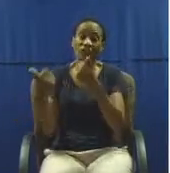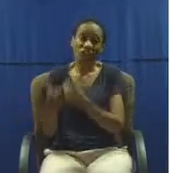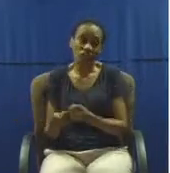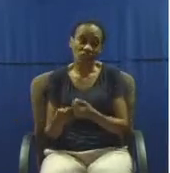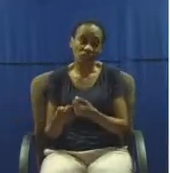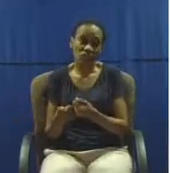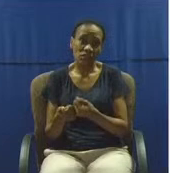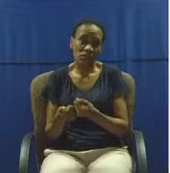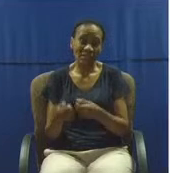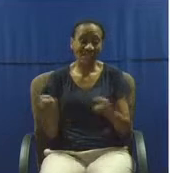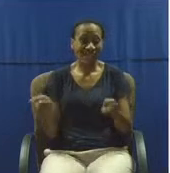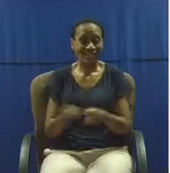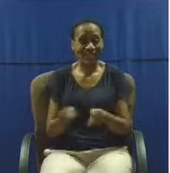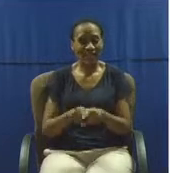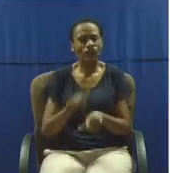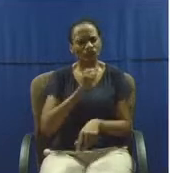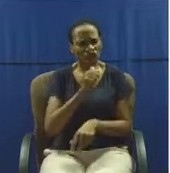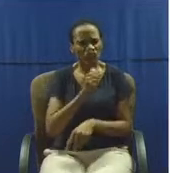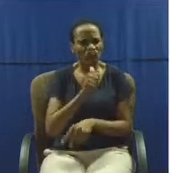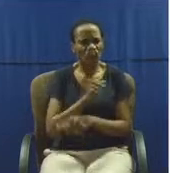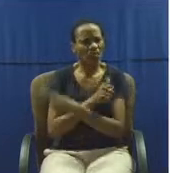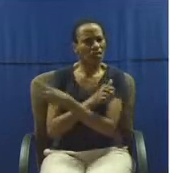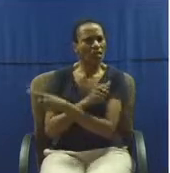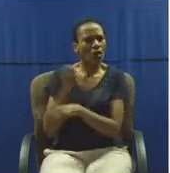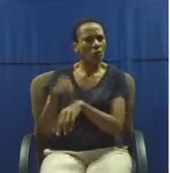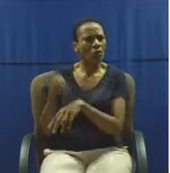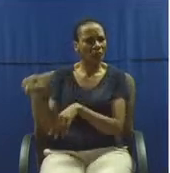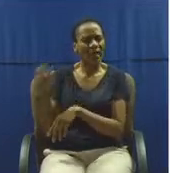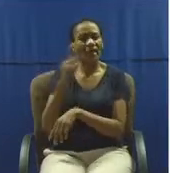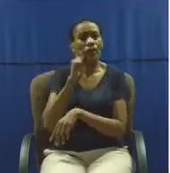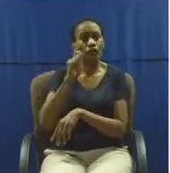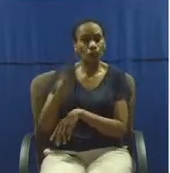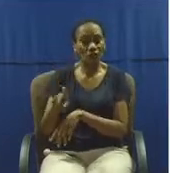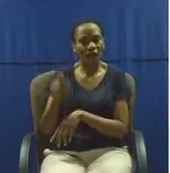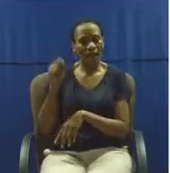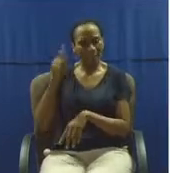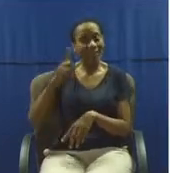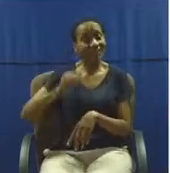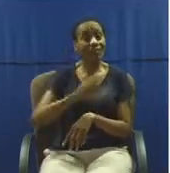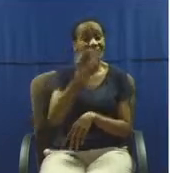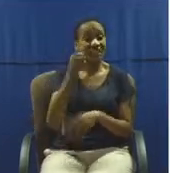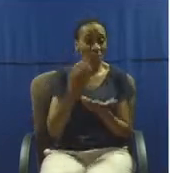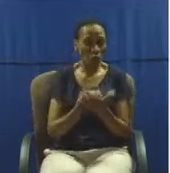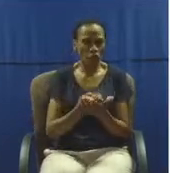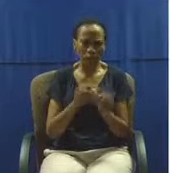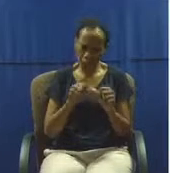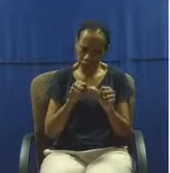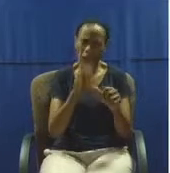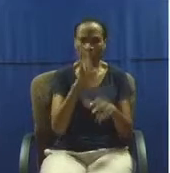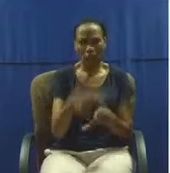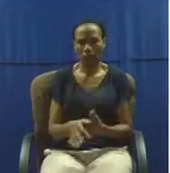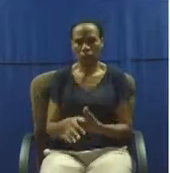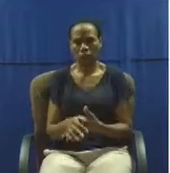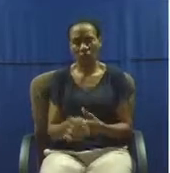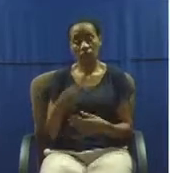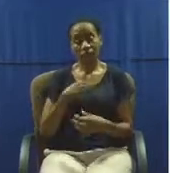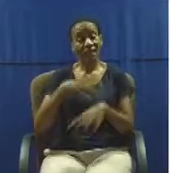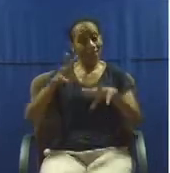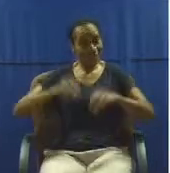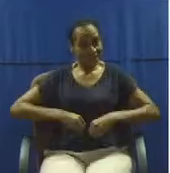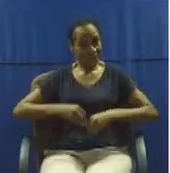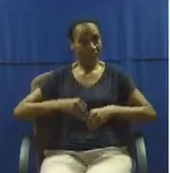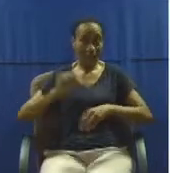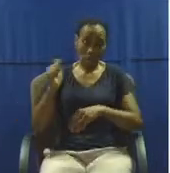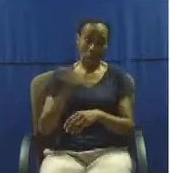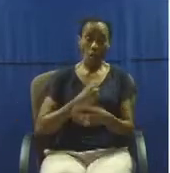conflict in the Ukraine. We must also dispel the notion that our economic challenges were caused